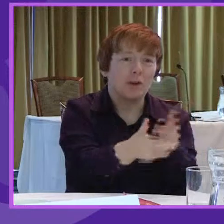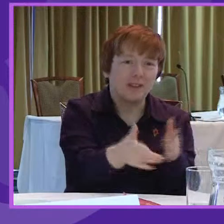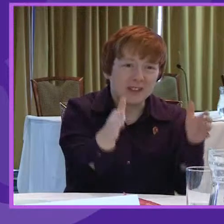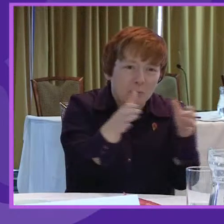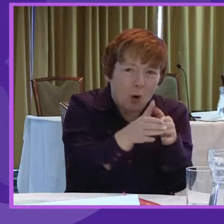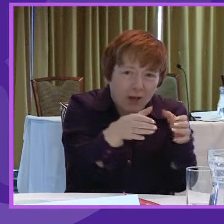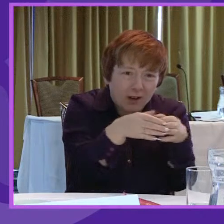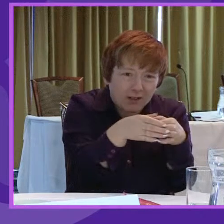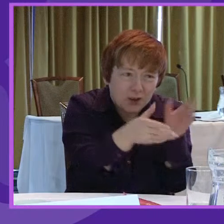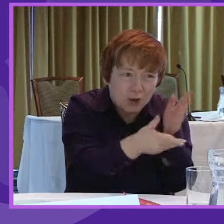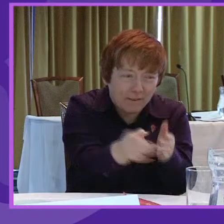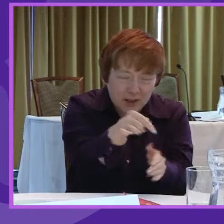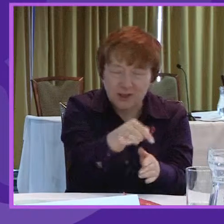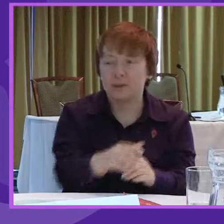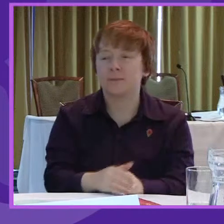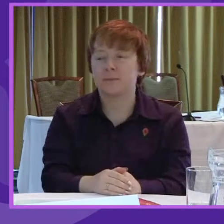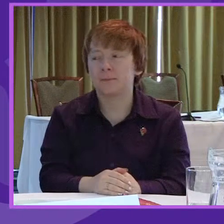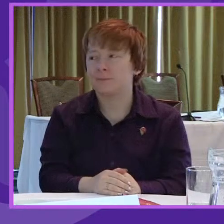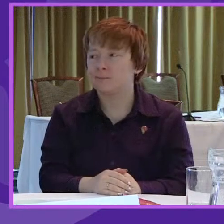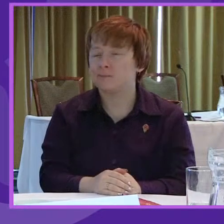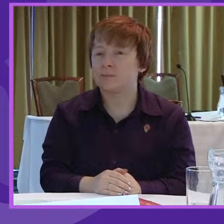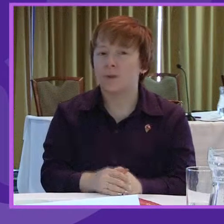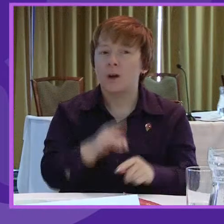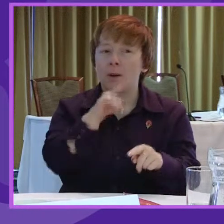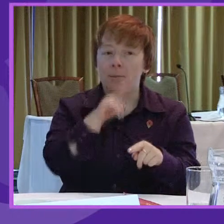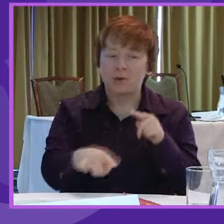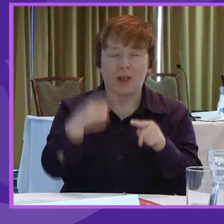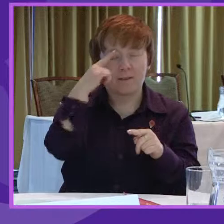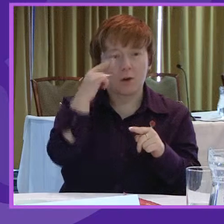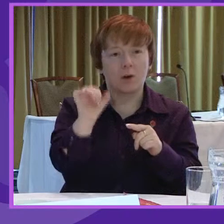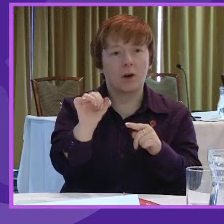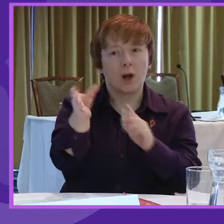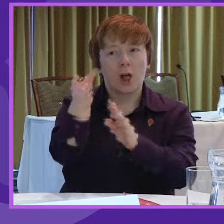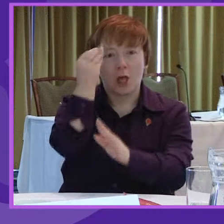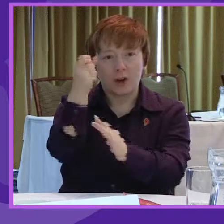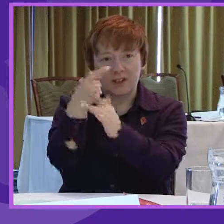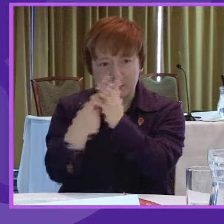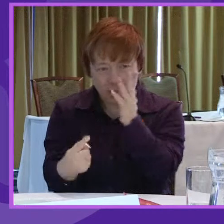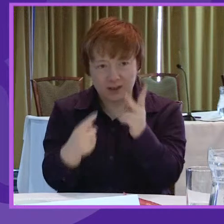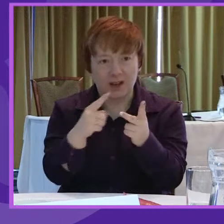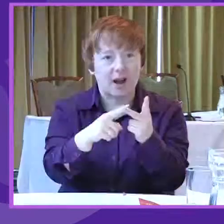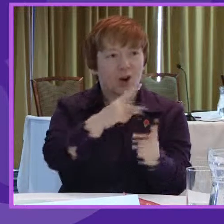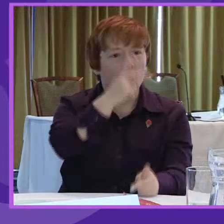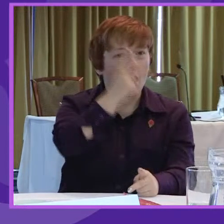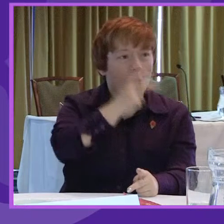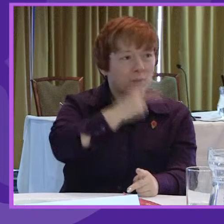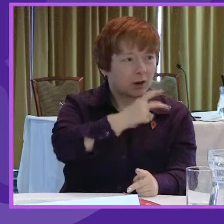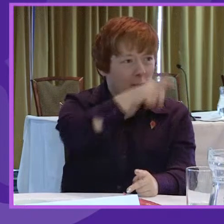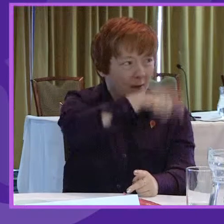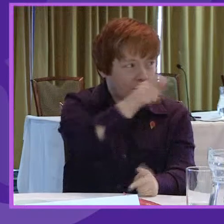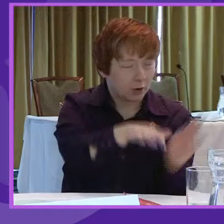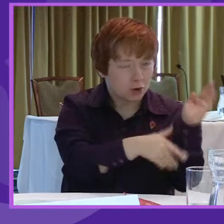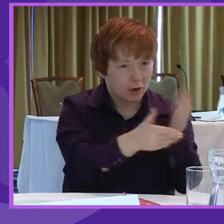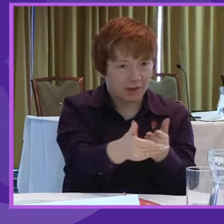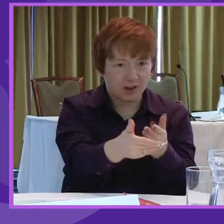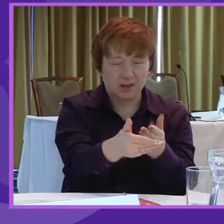So my main point, I guess, around this is that for the services, learning disability and older people, there's very